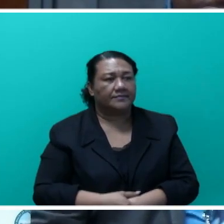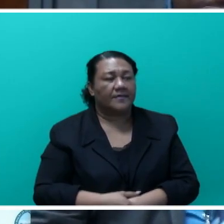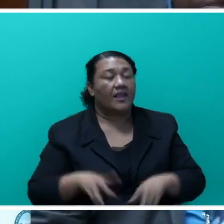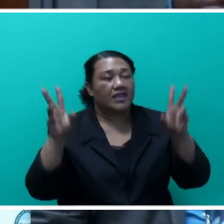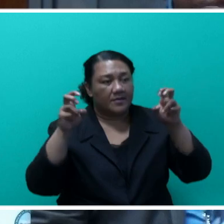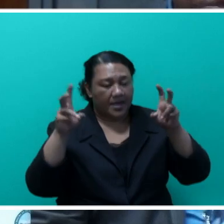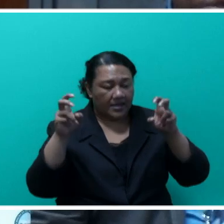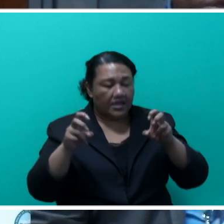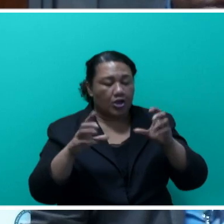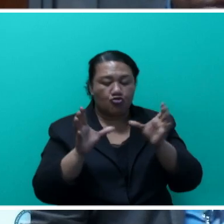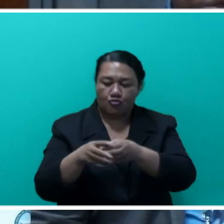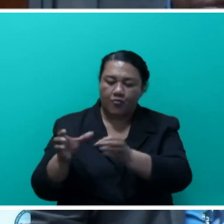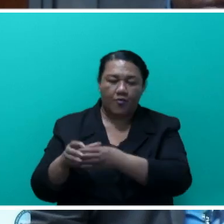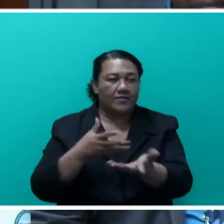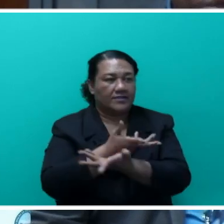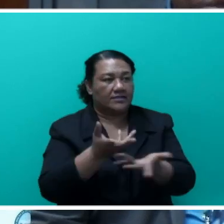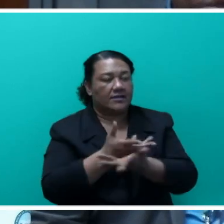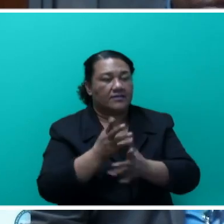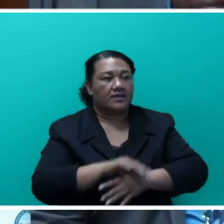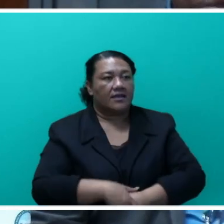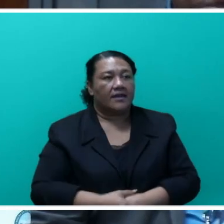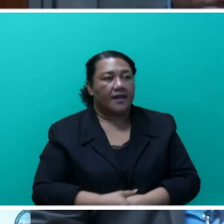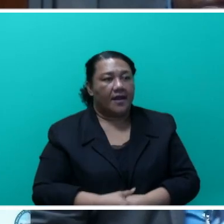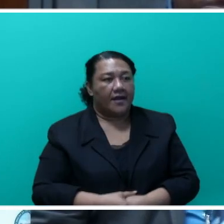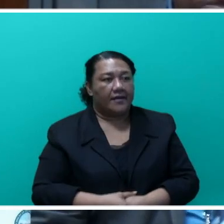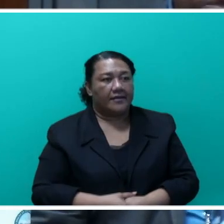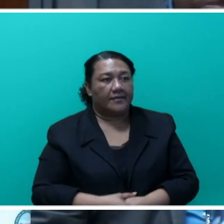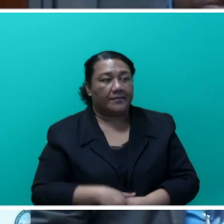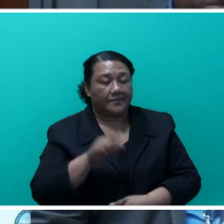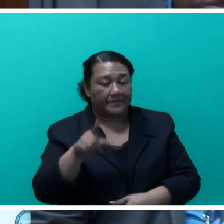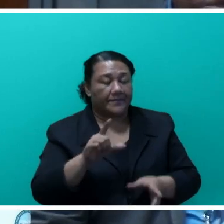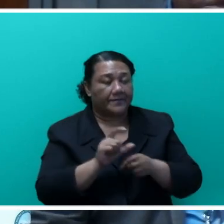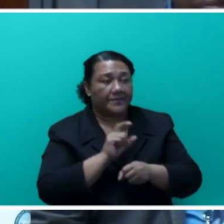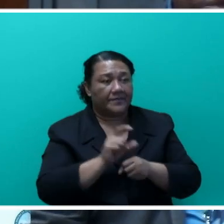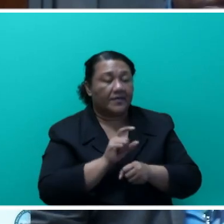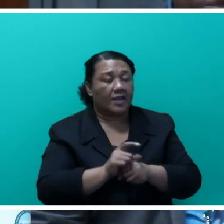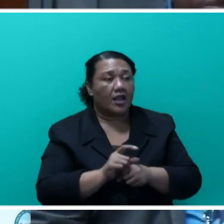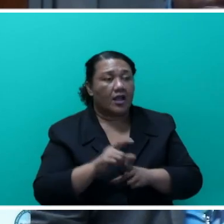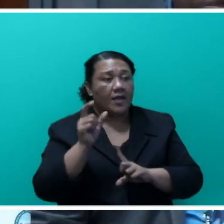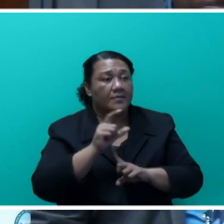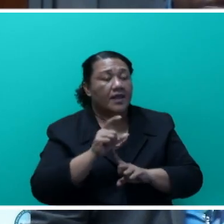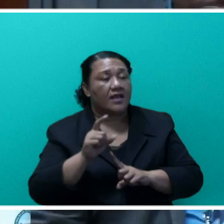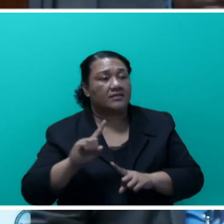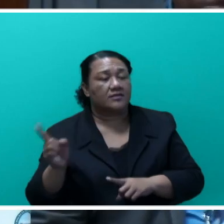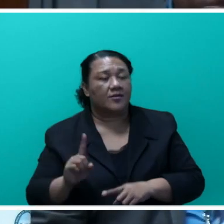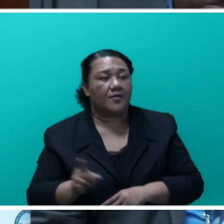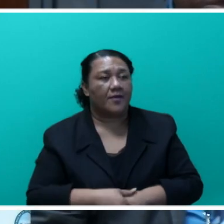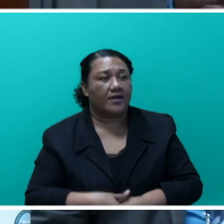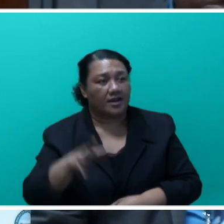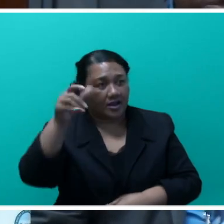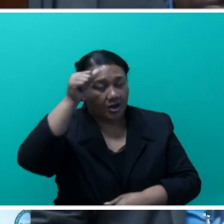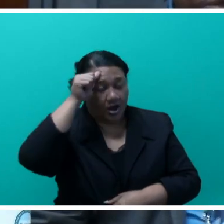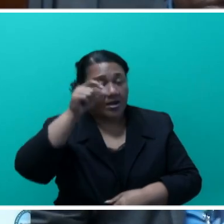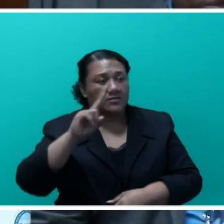group discussions. These sessions were curated to capitalize on the surrounding wealth of knowledge that converged